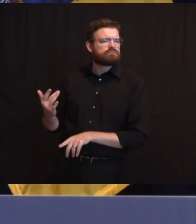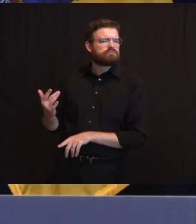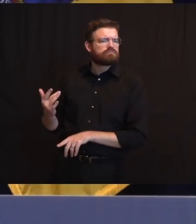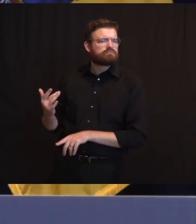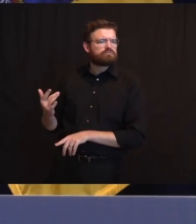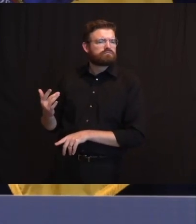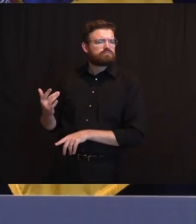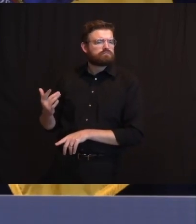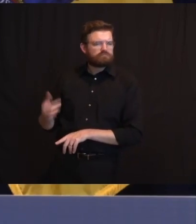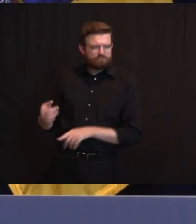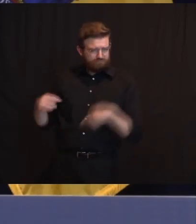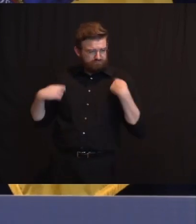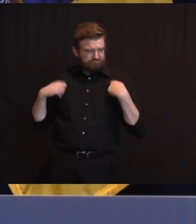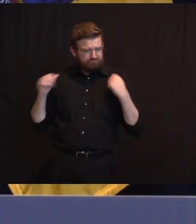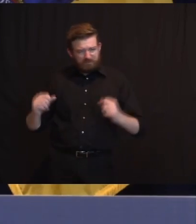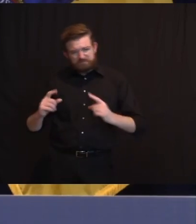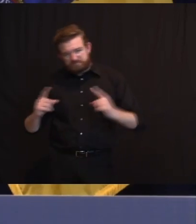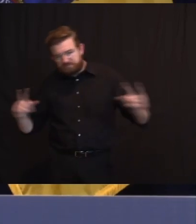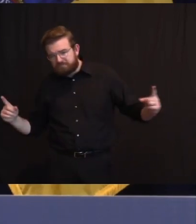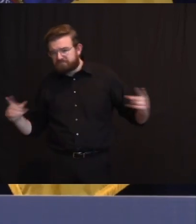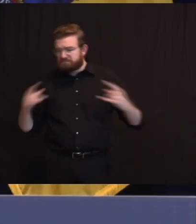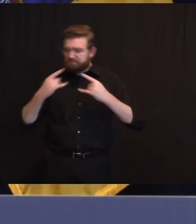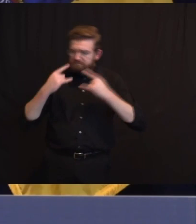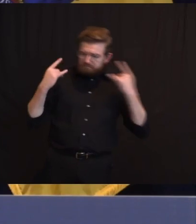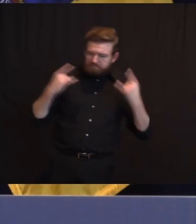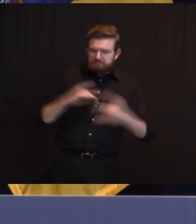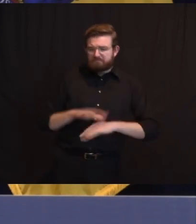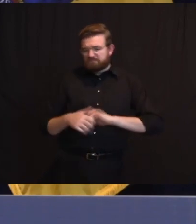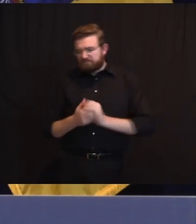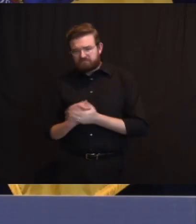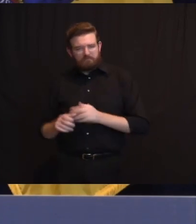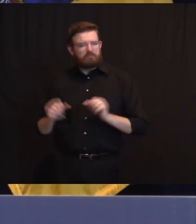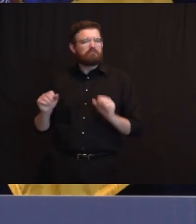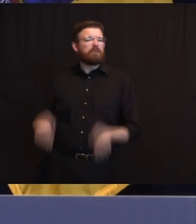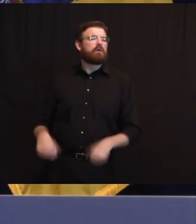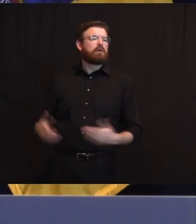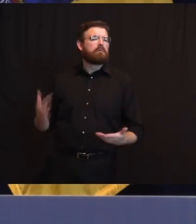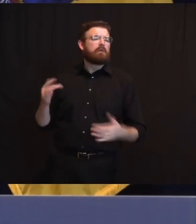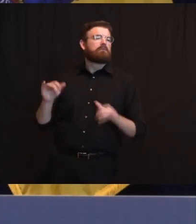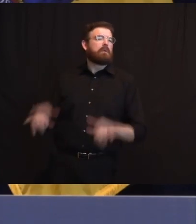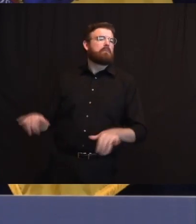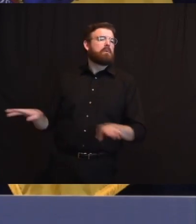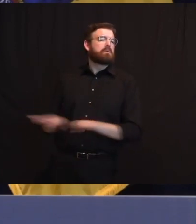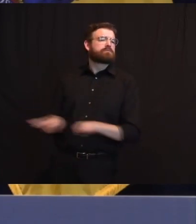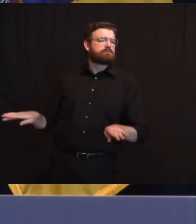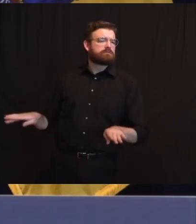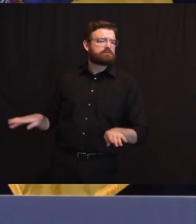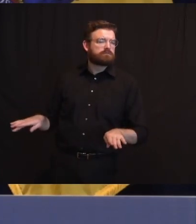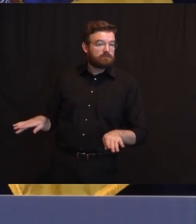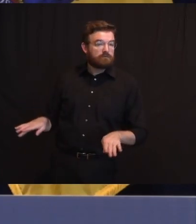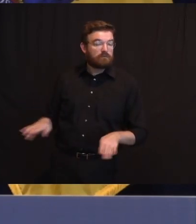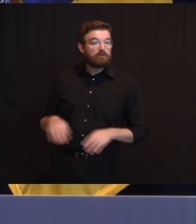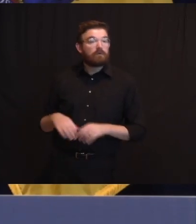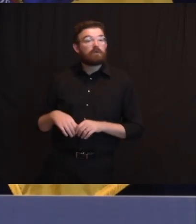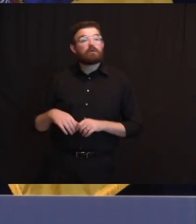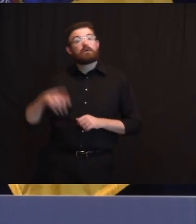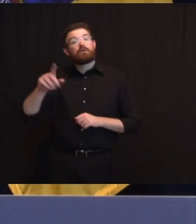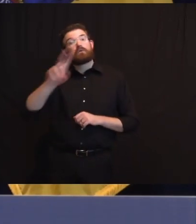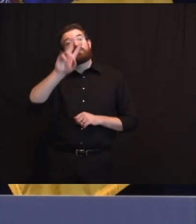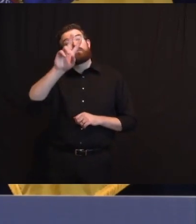protocols? And NJ Spotlight reported that you spent less than 3% of the $2.4 billion in COVID